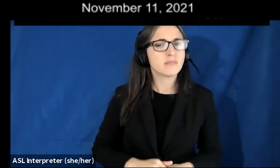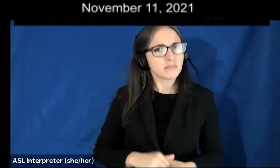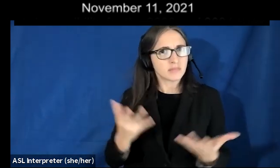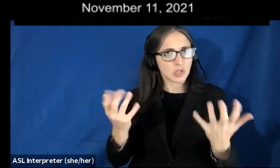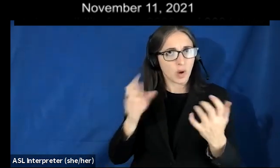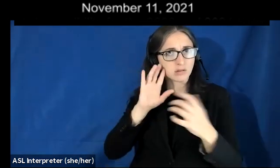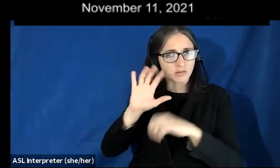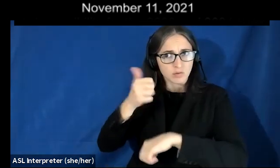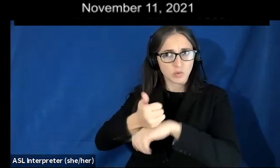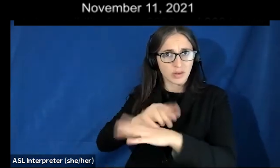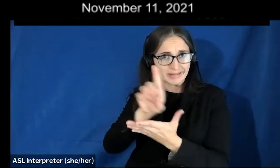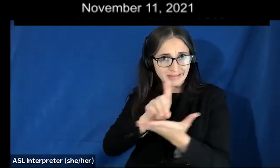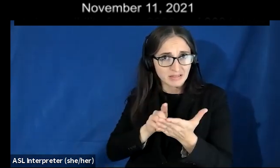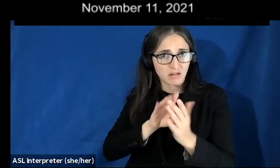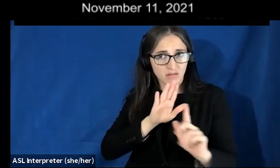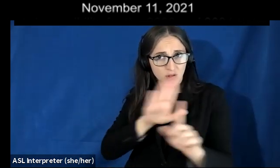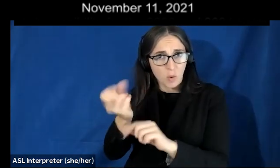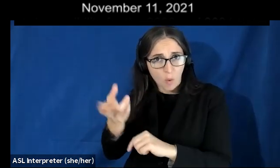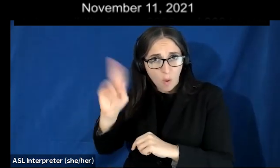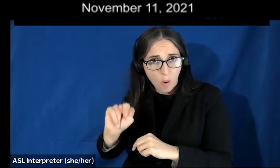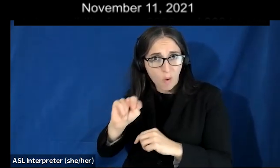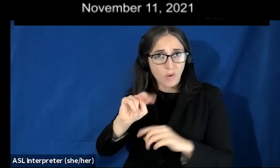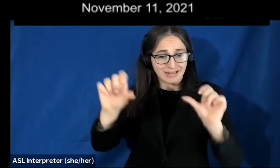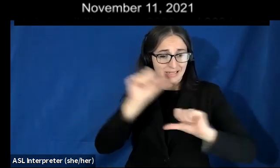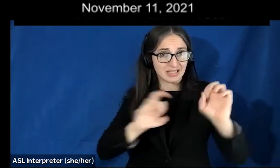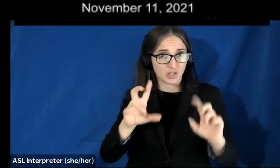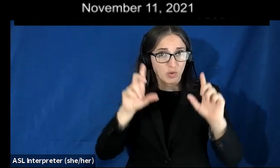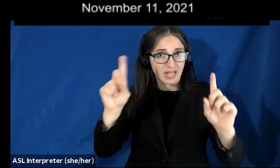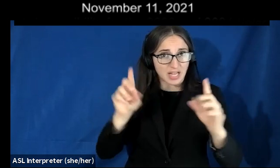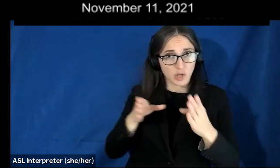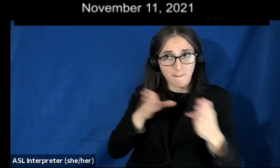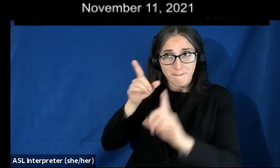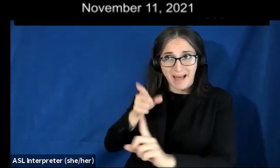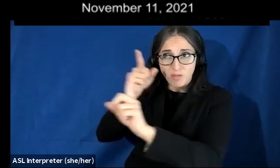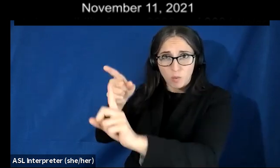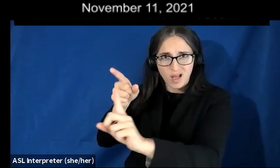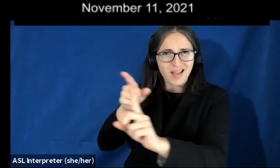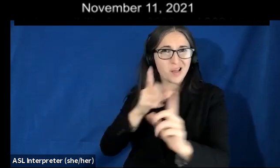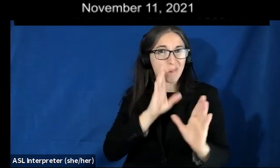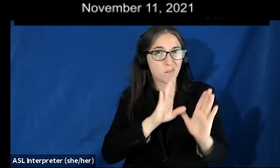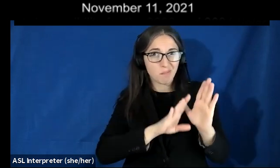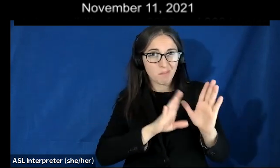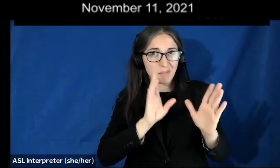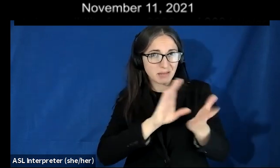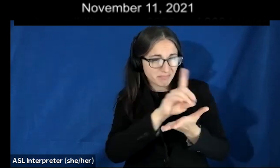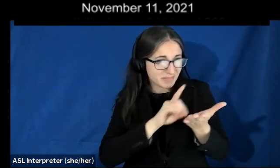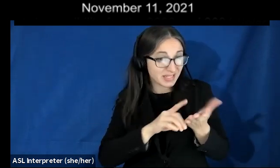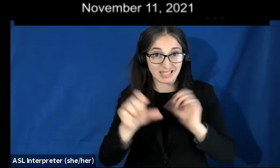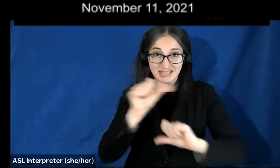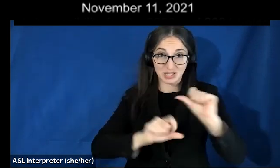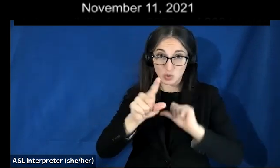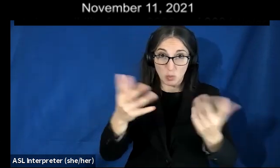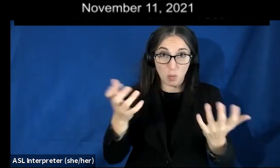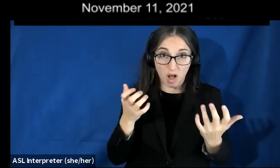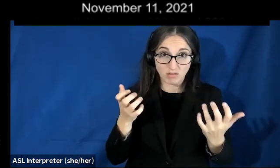by using the science you like, you need it? Don't you want to do this?